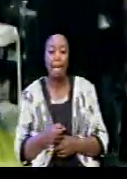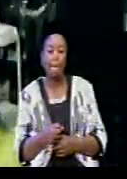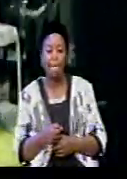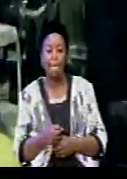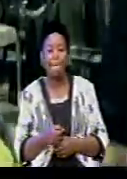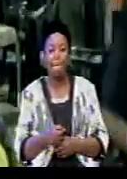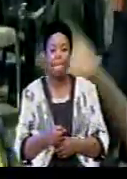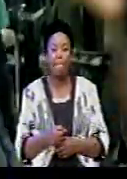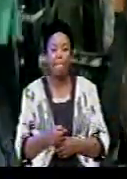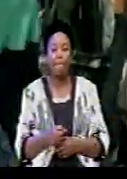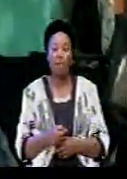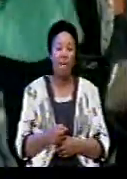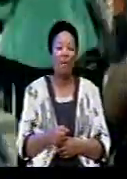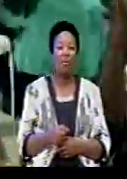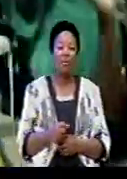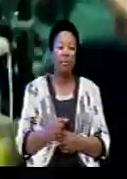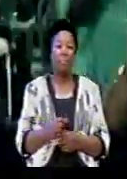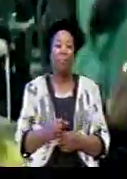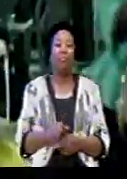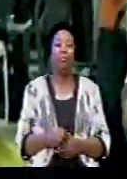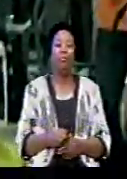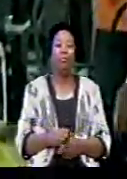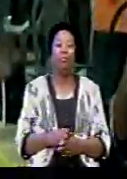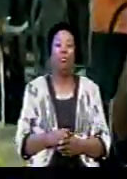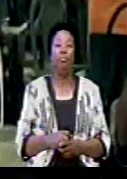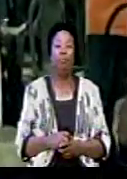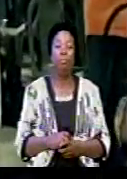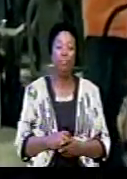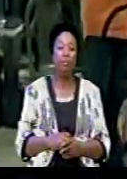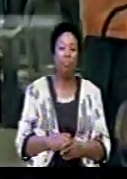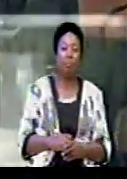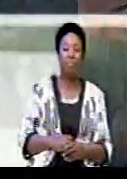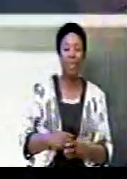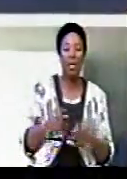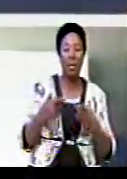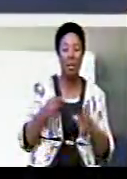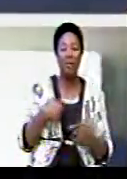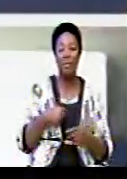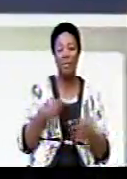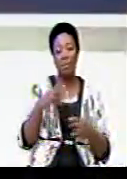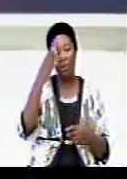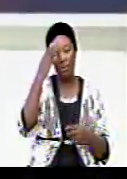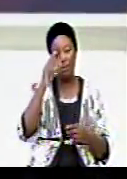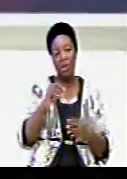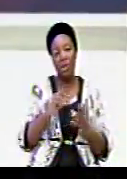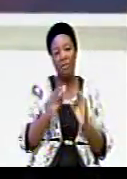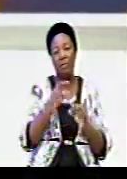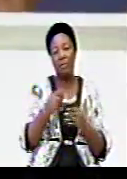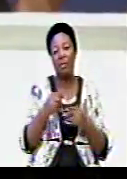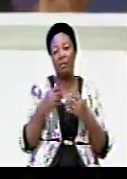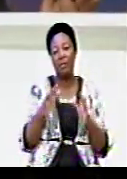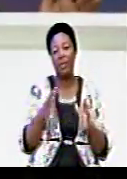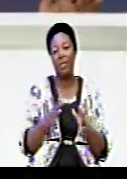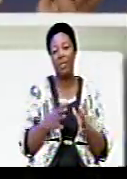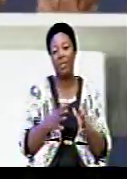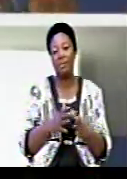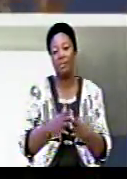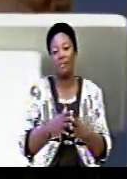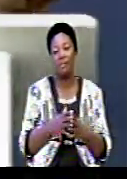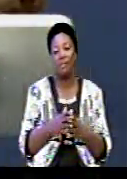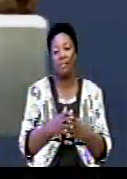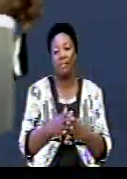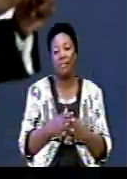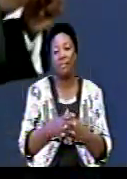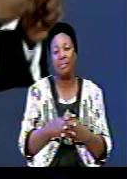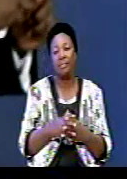Why are you there? Remember, remember, she heard, she came